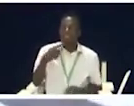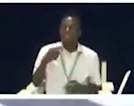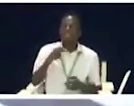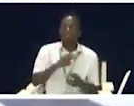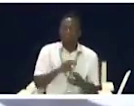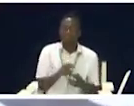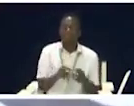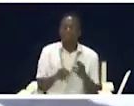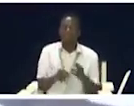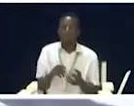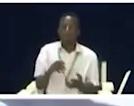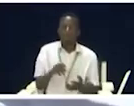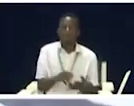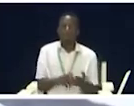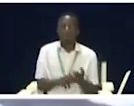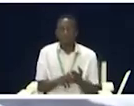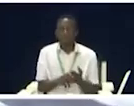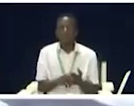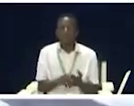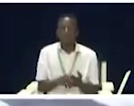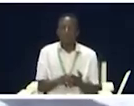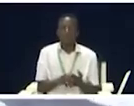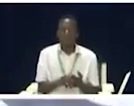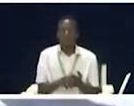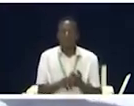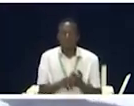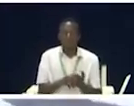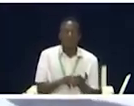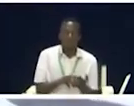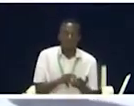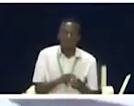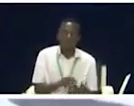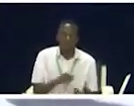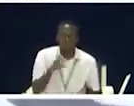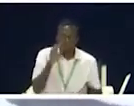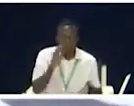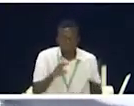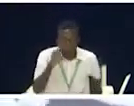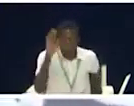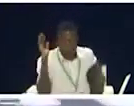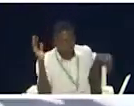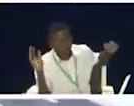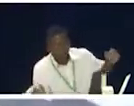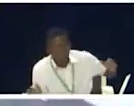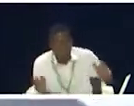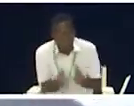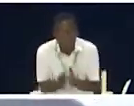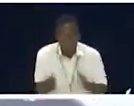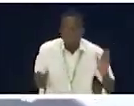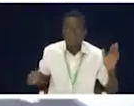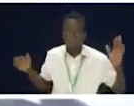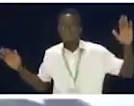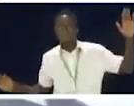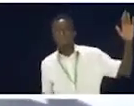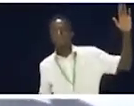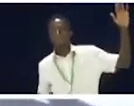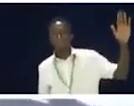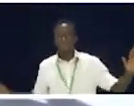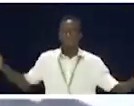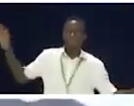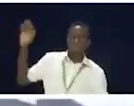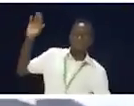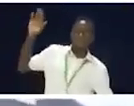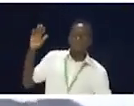Yesu ba iya ka munkawo go iya o. Ba iya ka munkawo go iya o. Al hearing Yesu